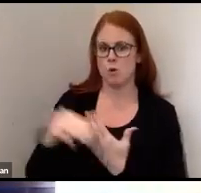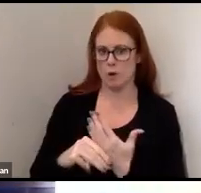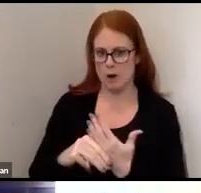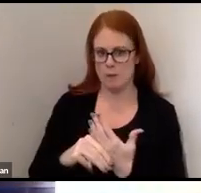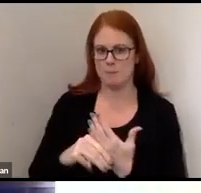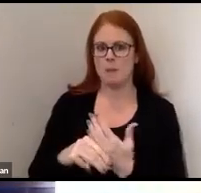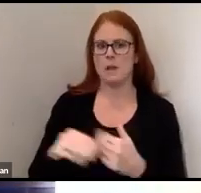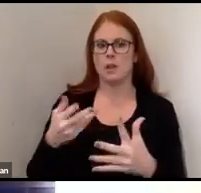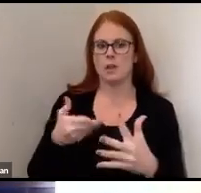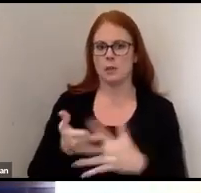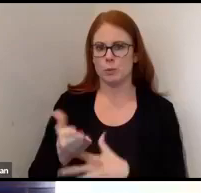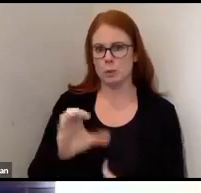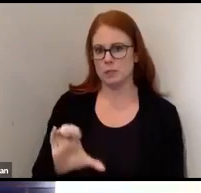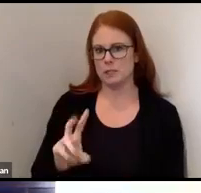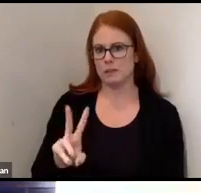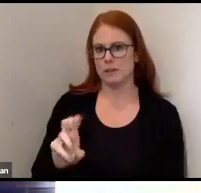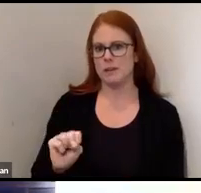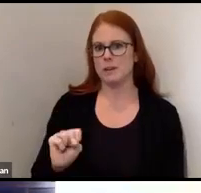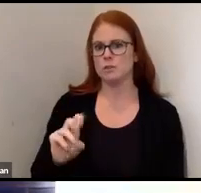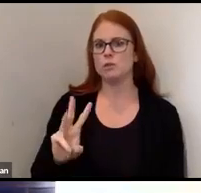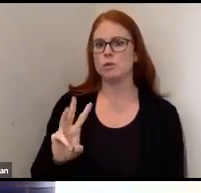occur through CVS and Walgreens.